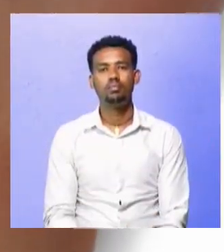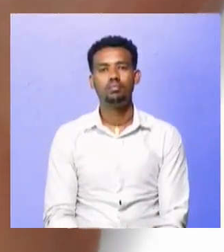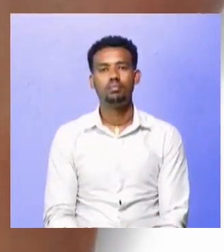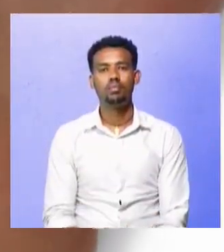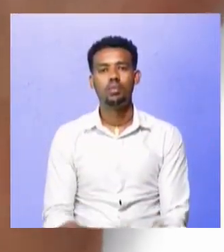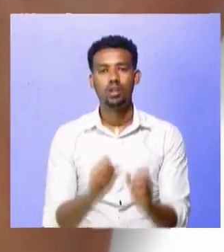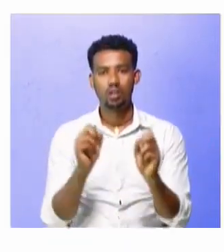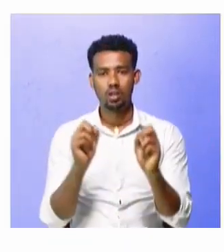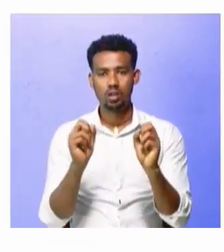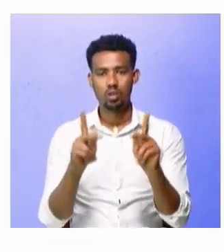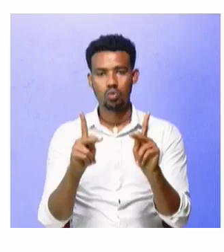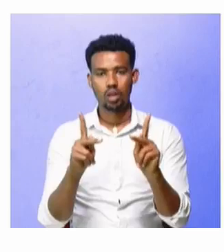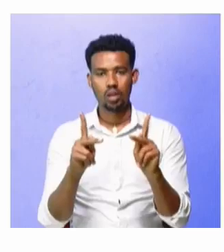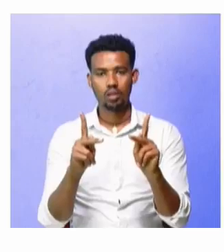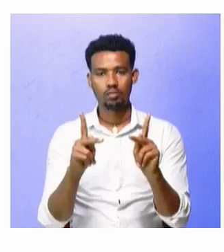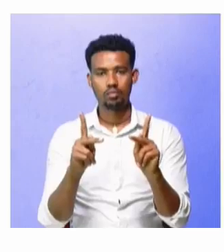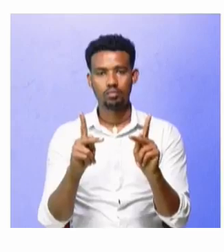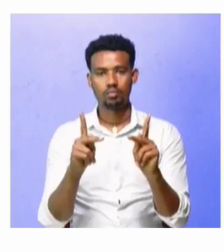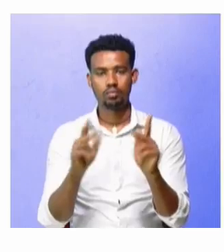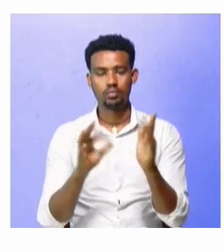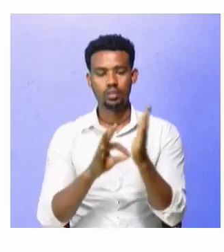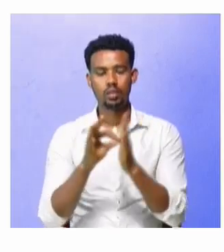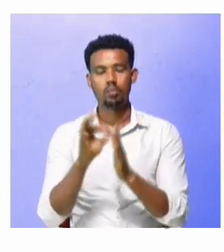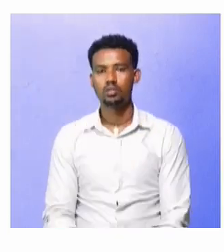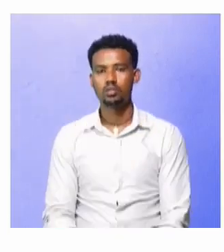Okay. Number 1.